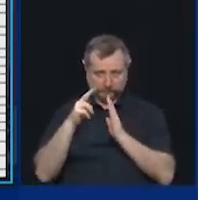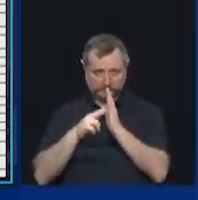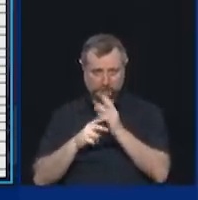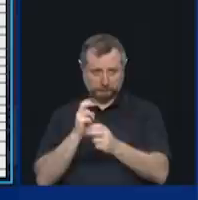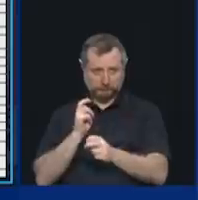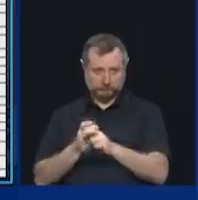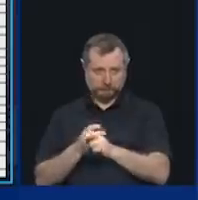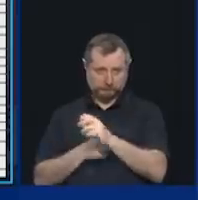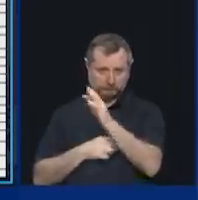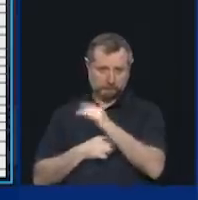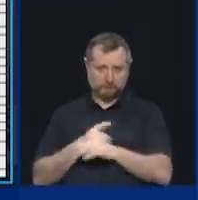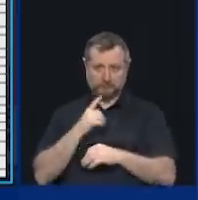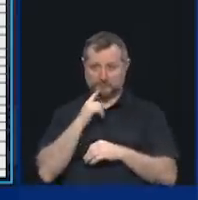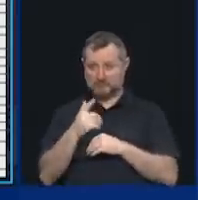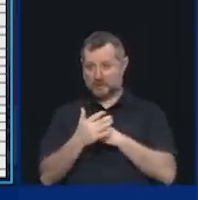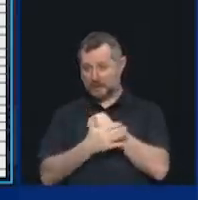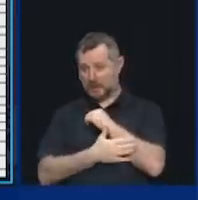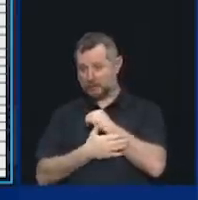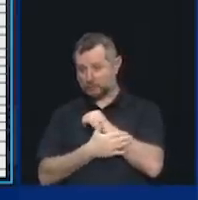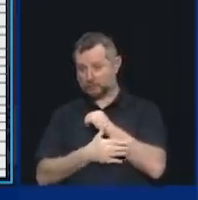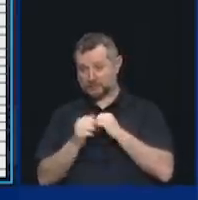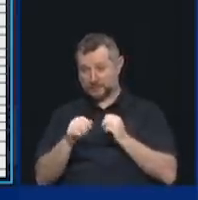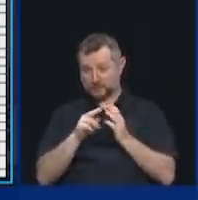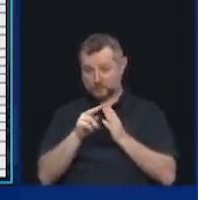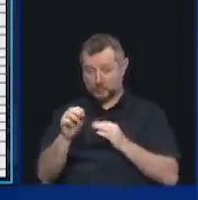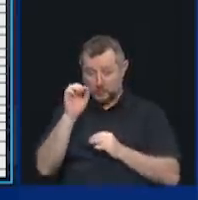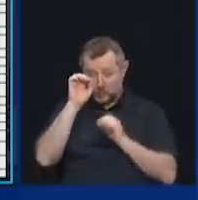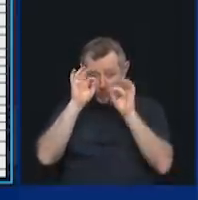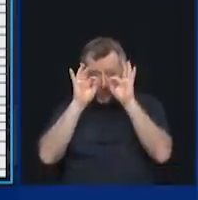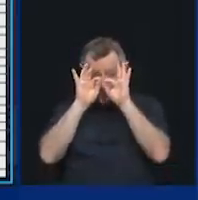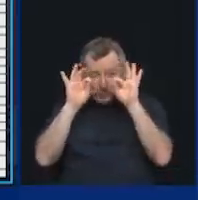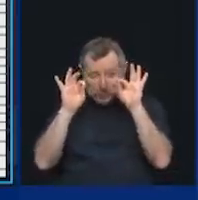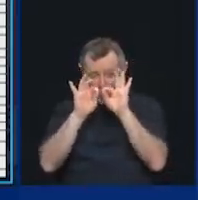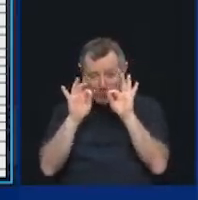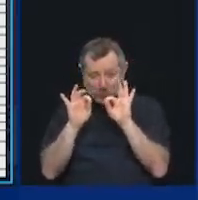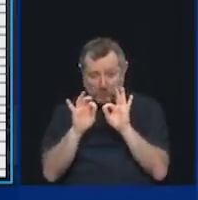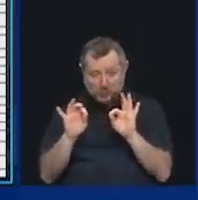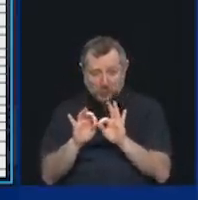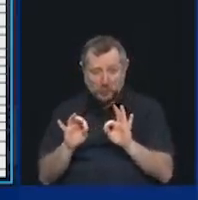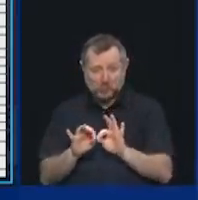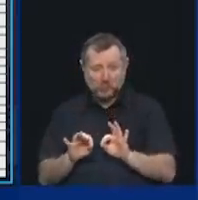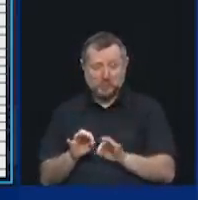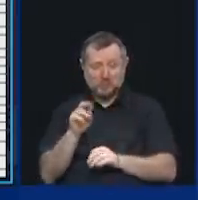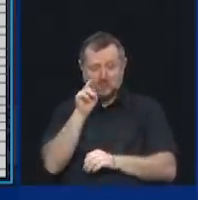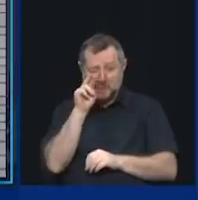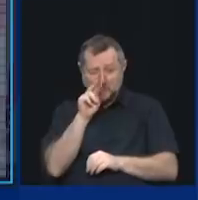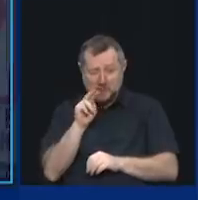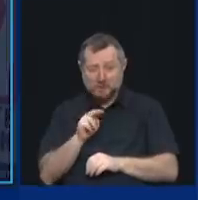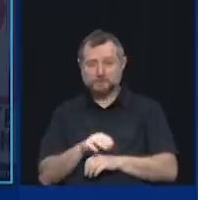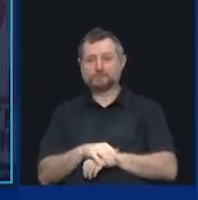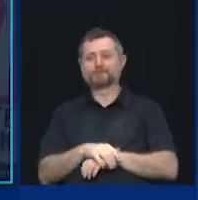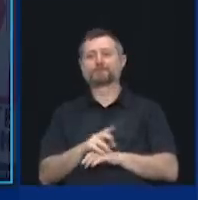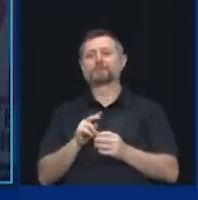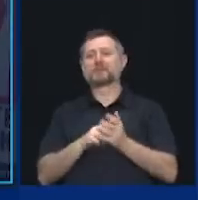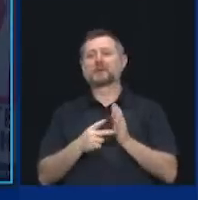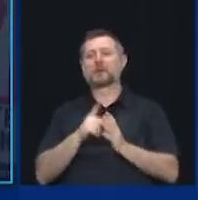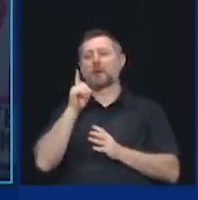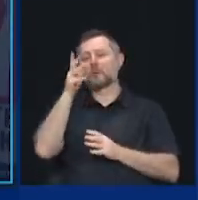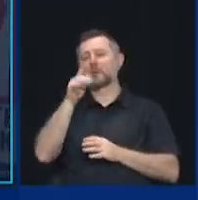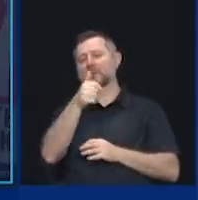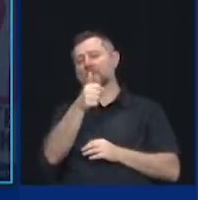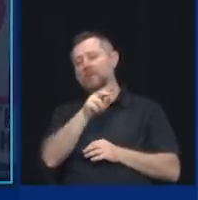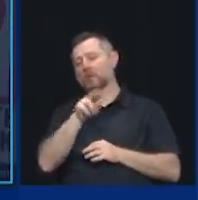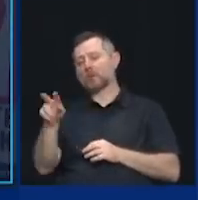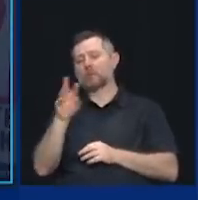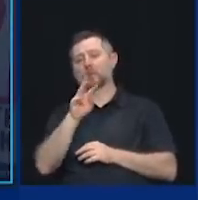county or town? Anybody? Okay. Then you'll have to look at it on the website. We'll skip this chart. But that